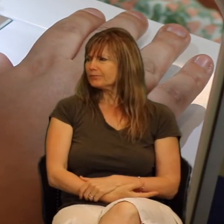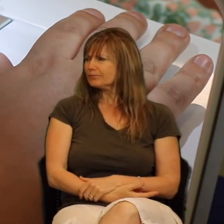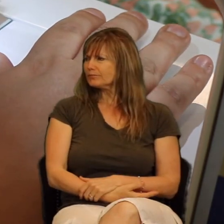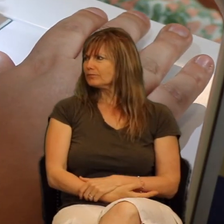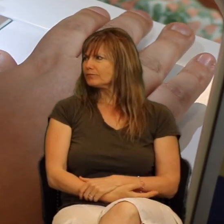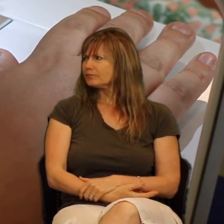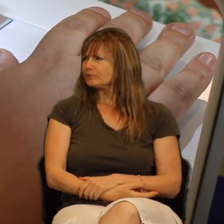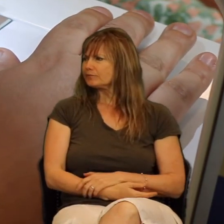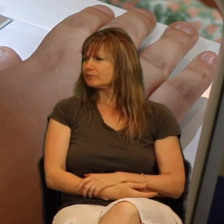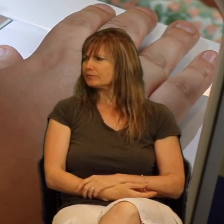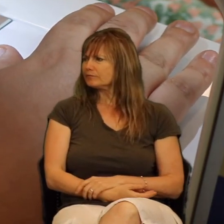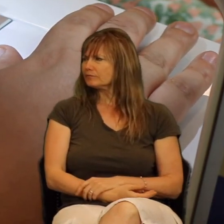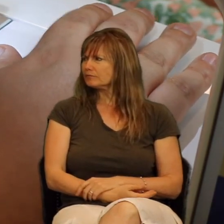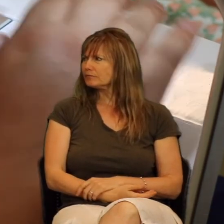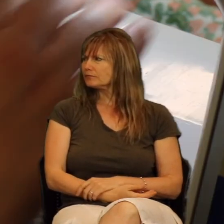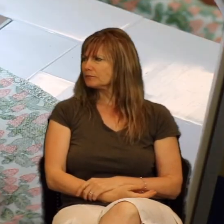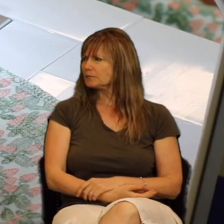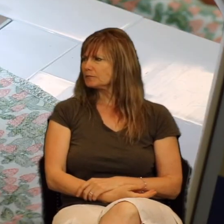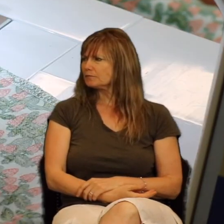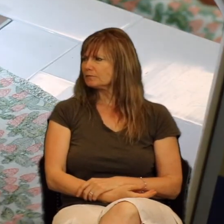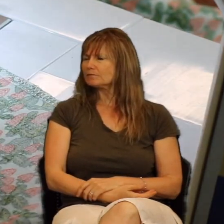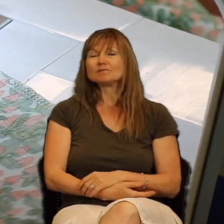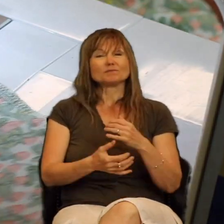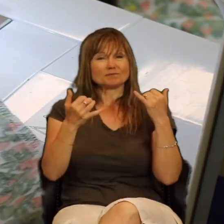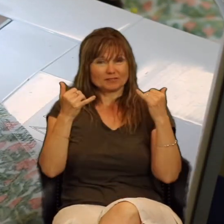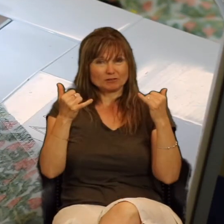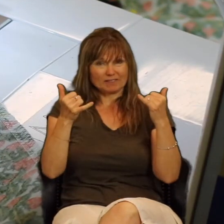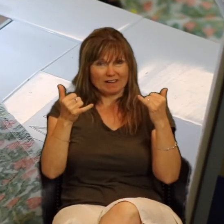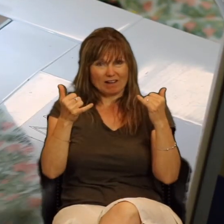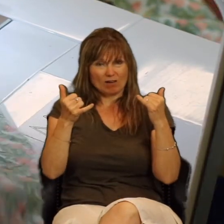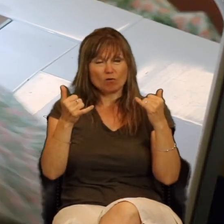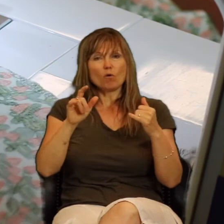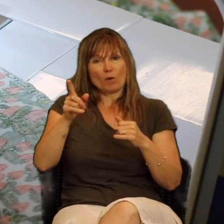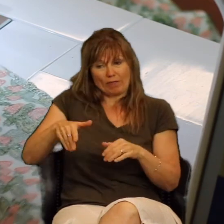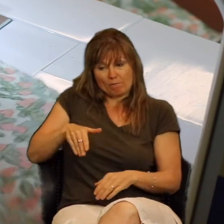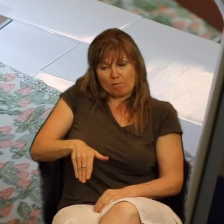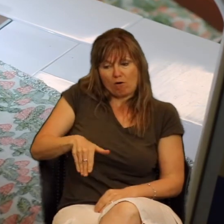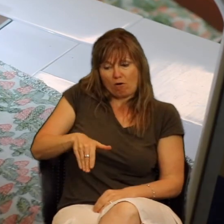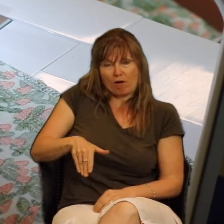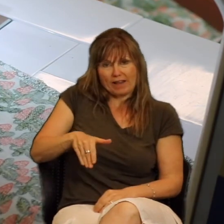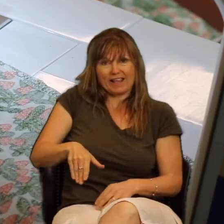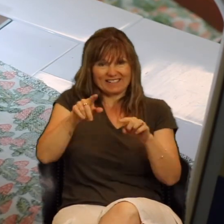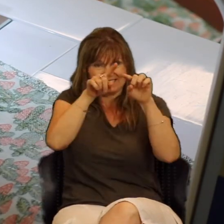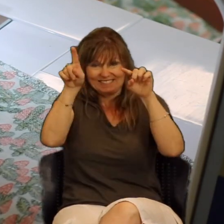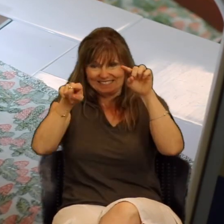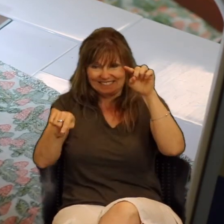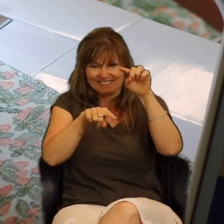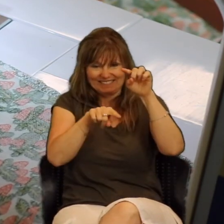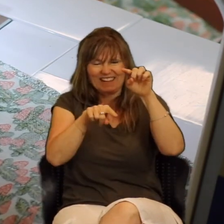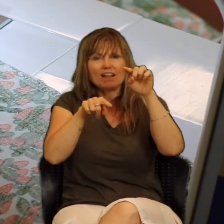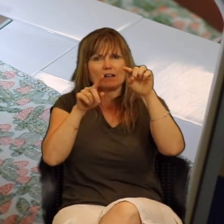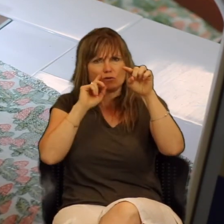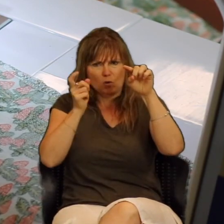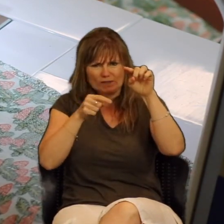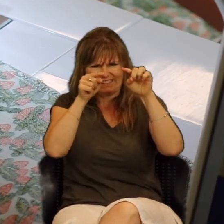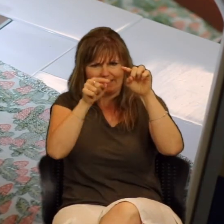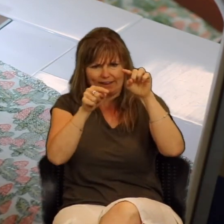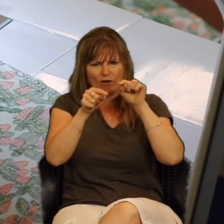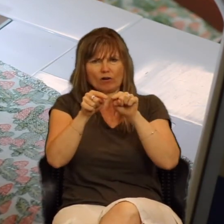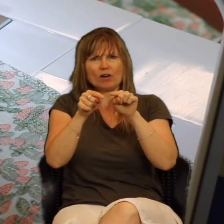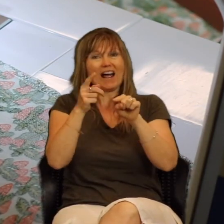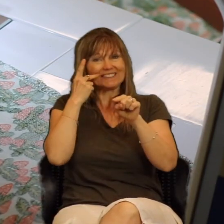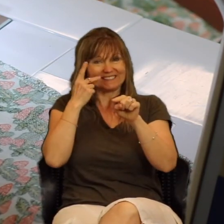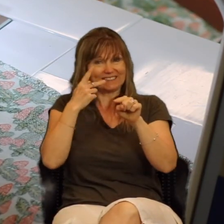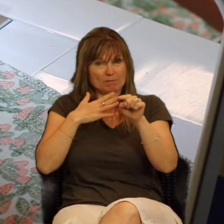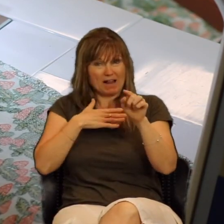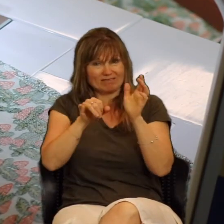Okay, so now we have reached the bottom of our pocket, and I see my mark, so I want to